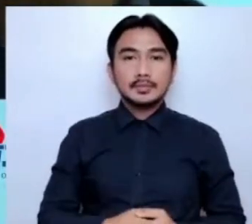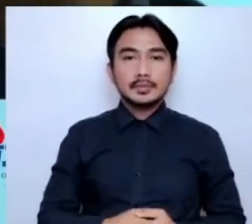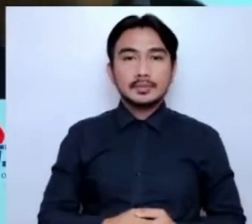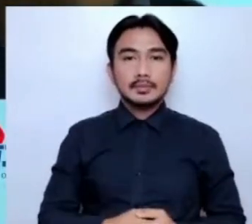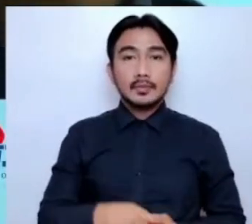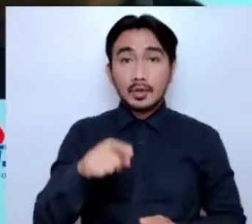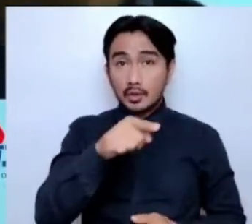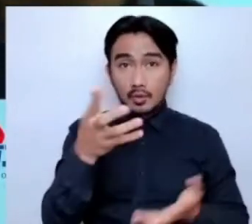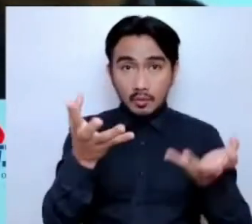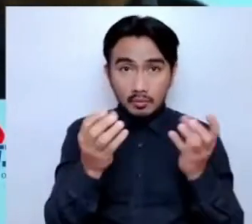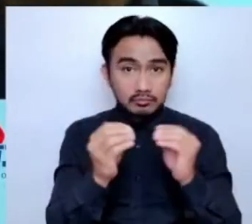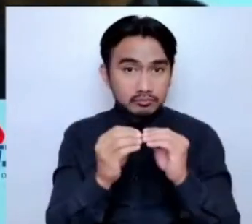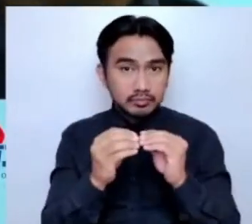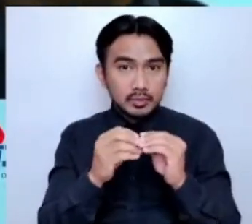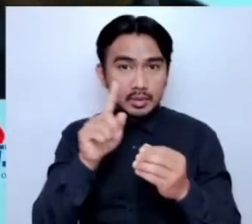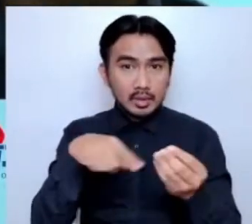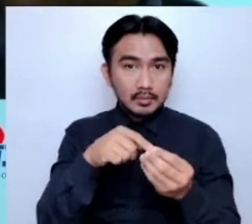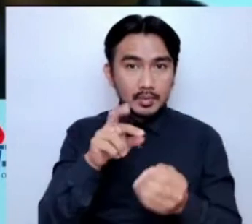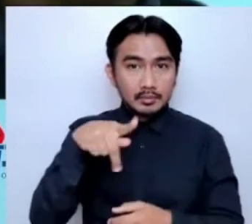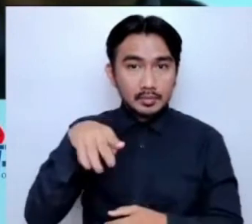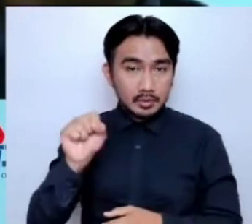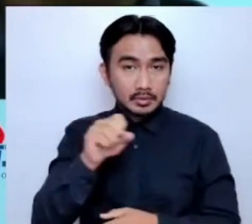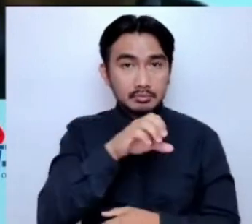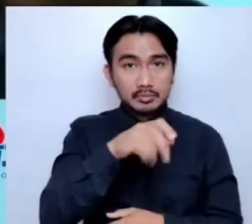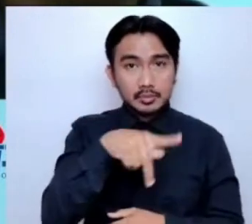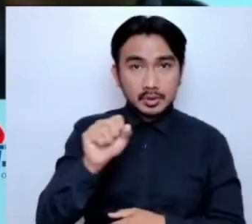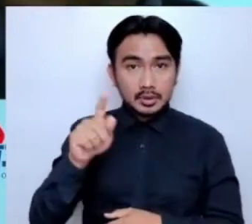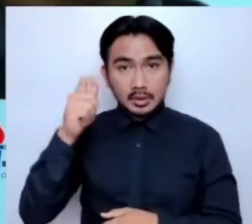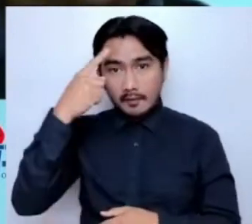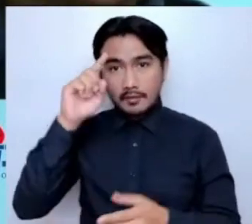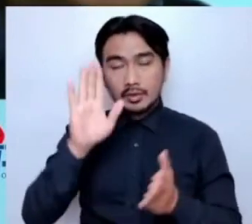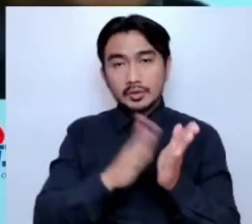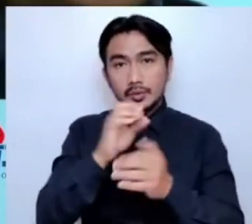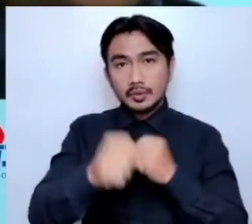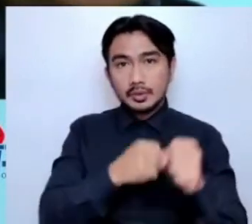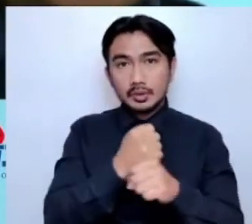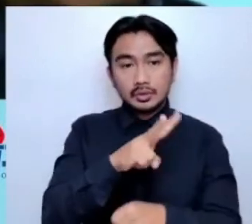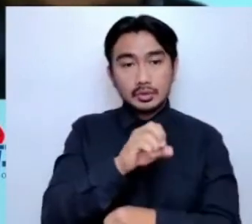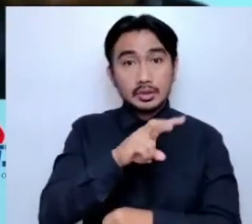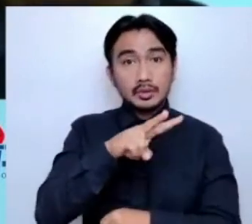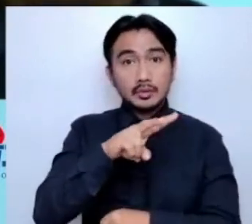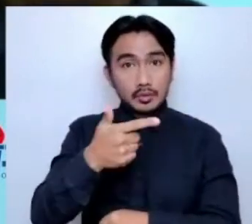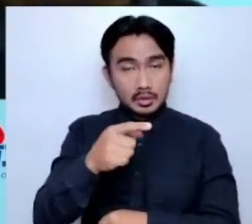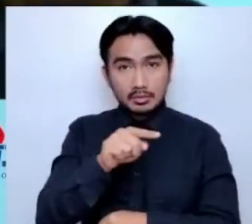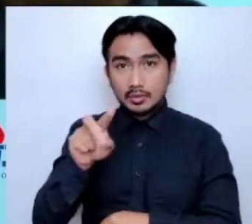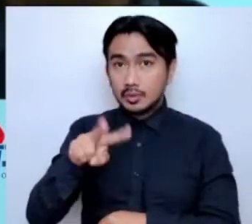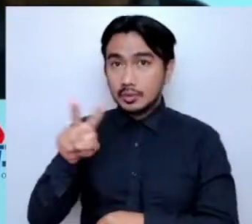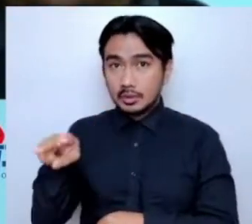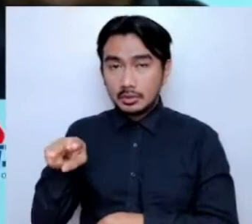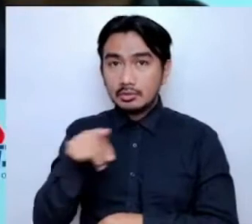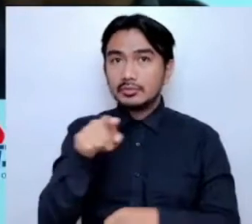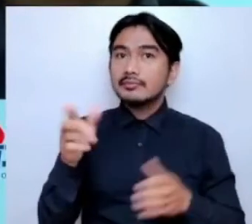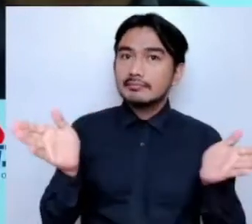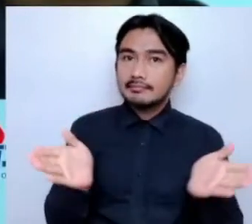the RPMS-PPST for school year 2021 and 2022? I encourage you to